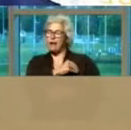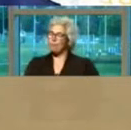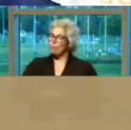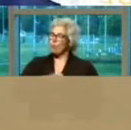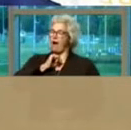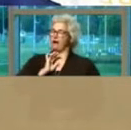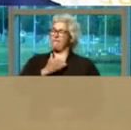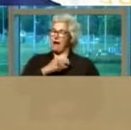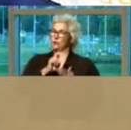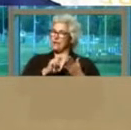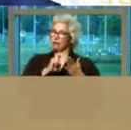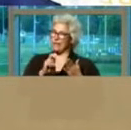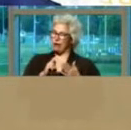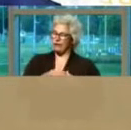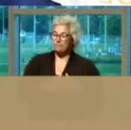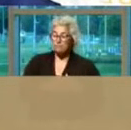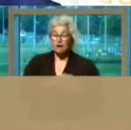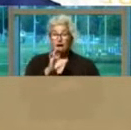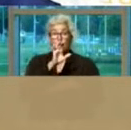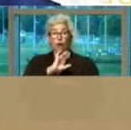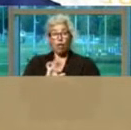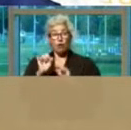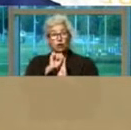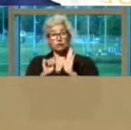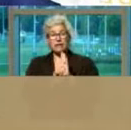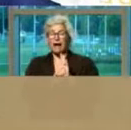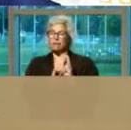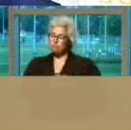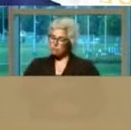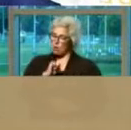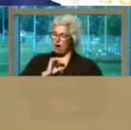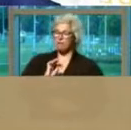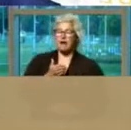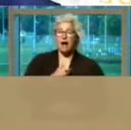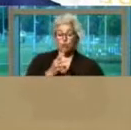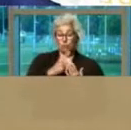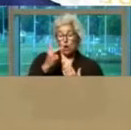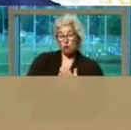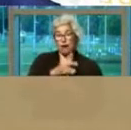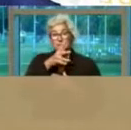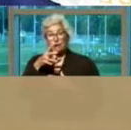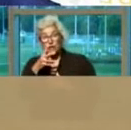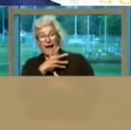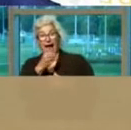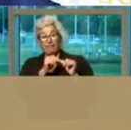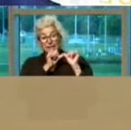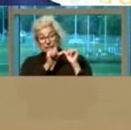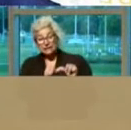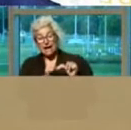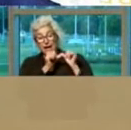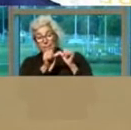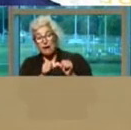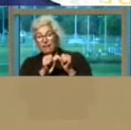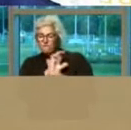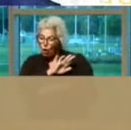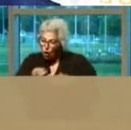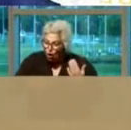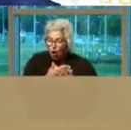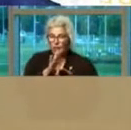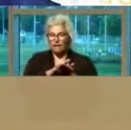Agriculture. Colorado State is similarly proud of our programs in agriculture and the sustainability of all of the campuses in our